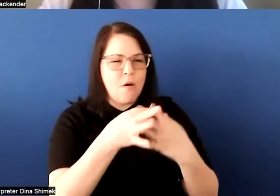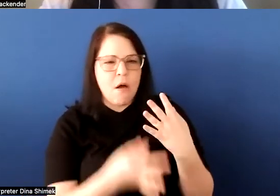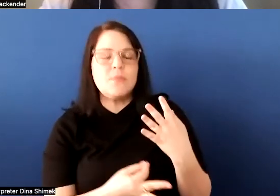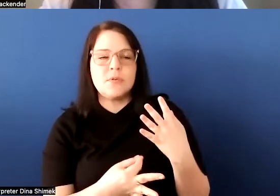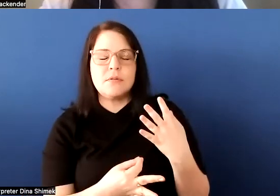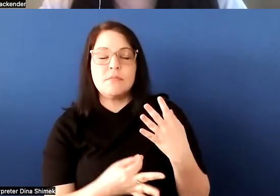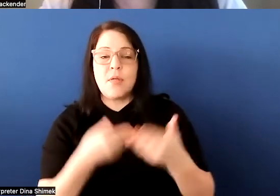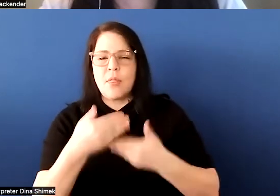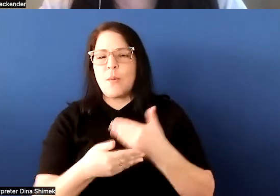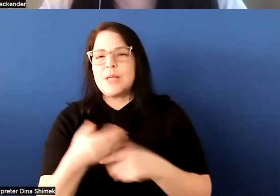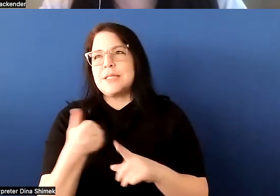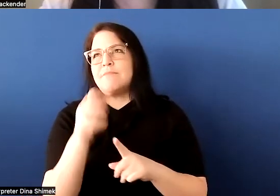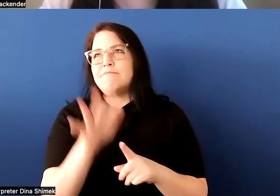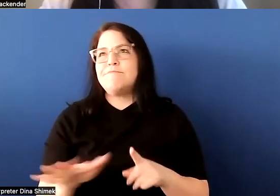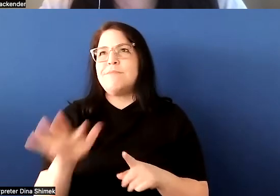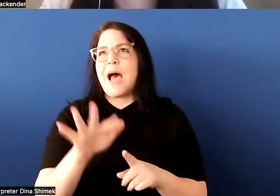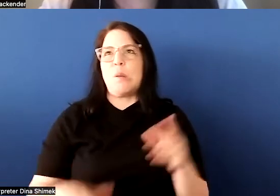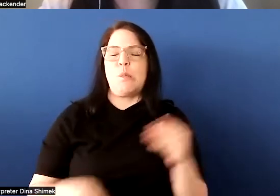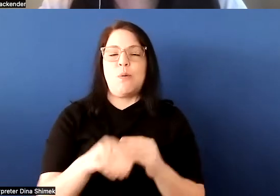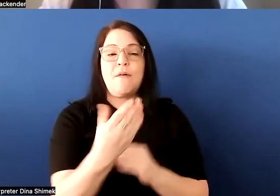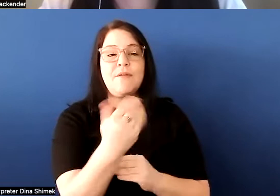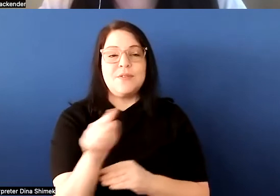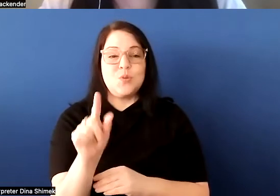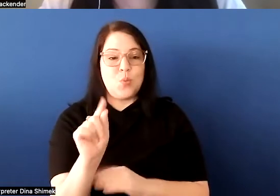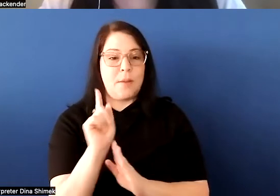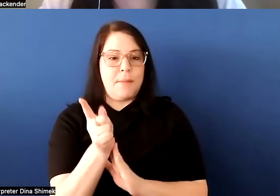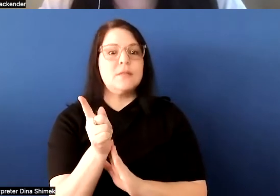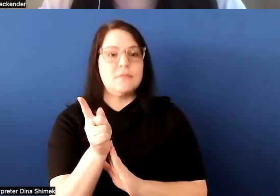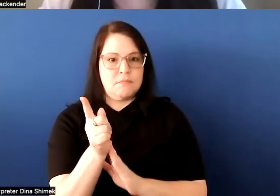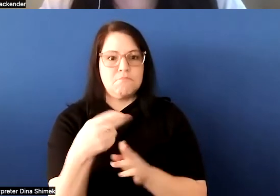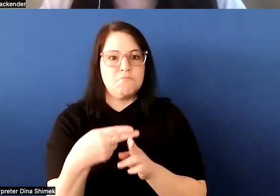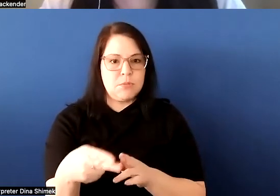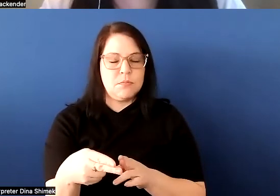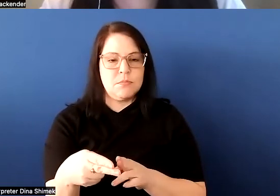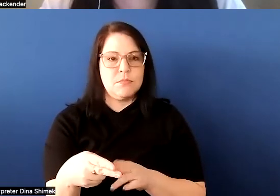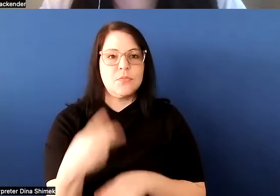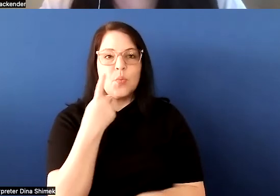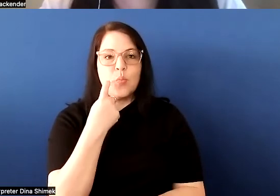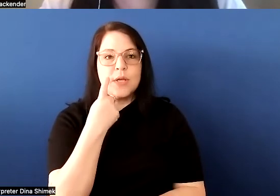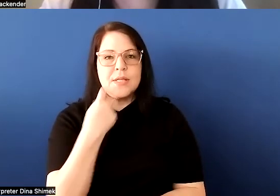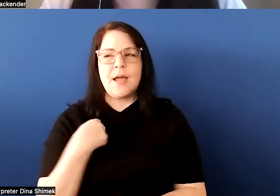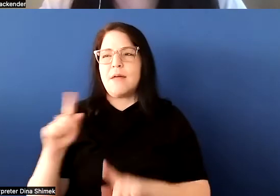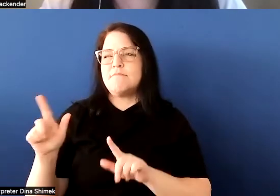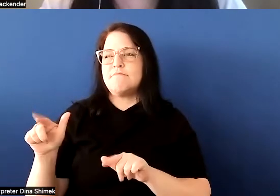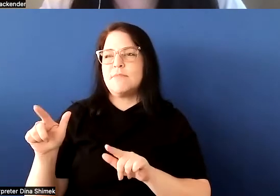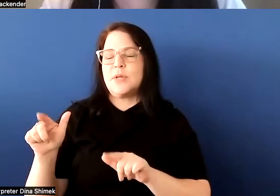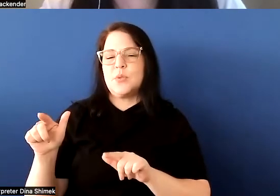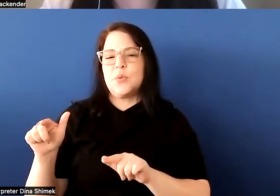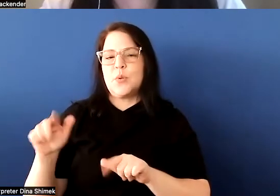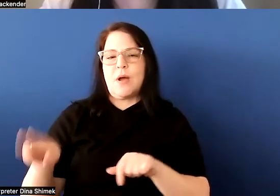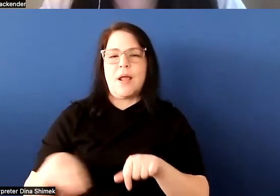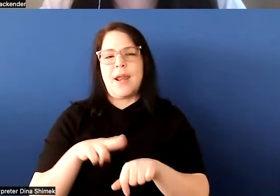process itself takes about 15 to 20 minutes or so. I actually recently attended the